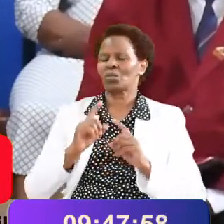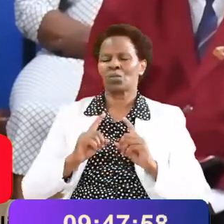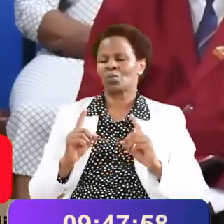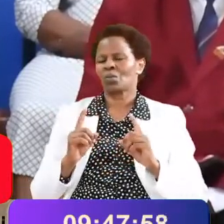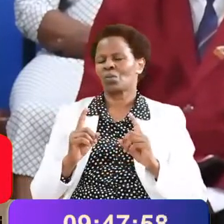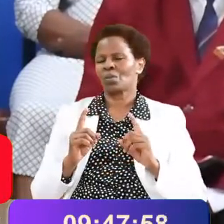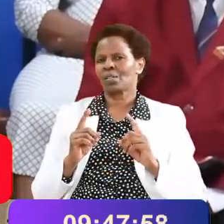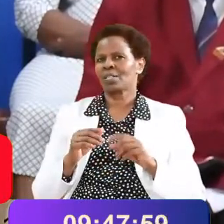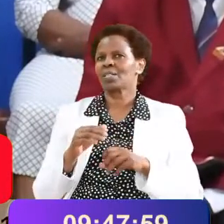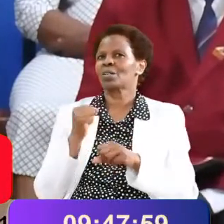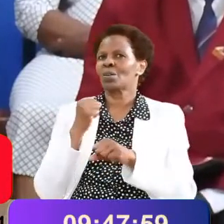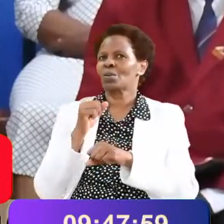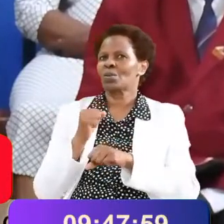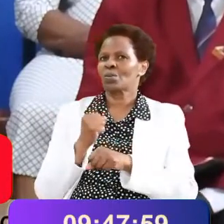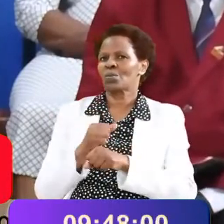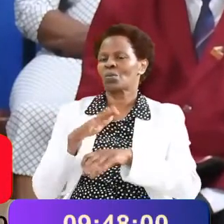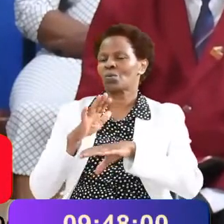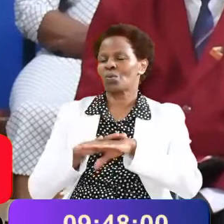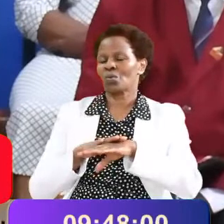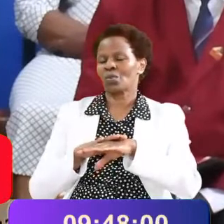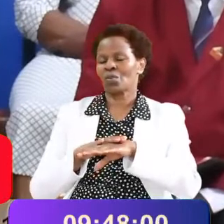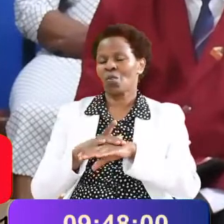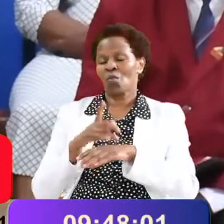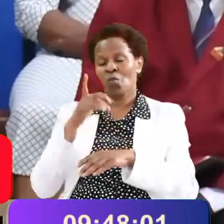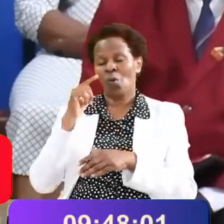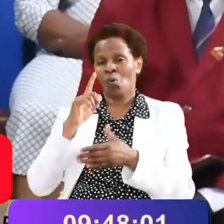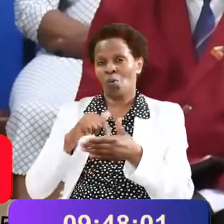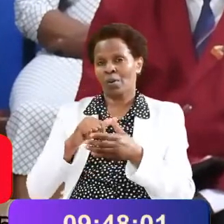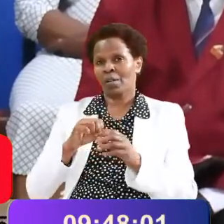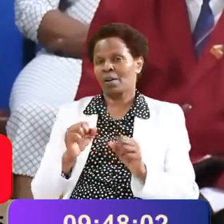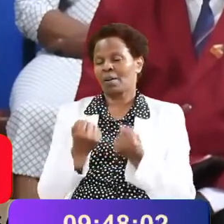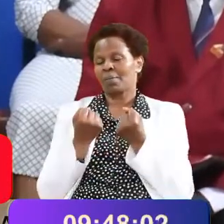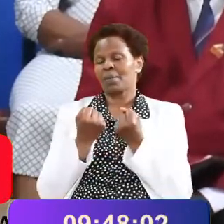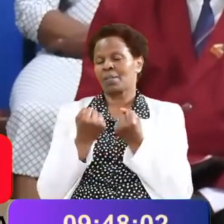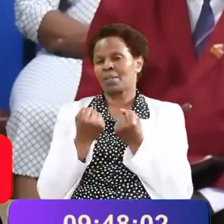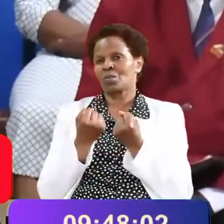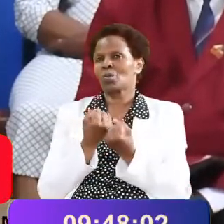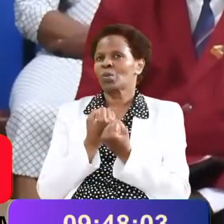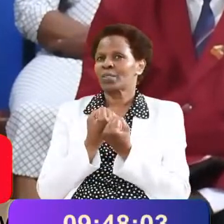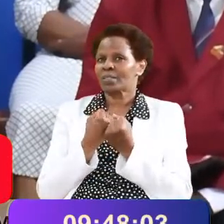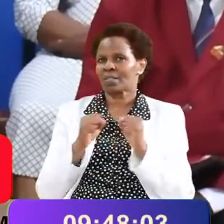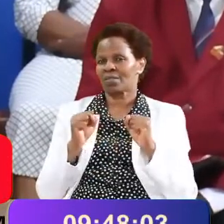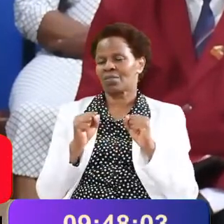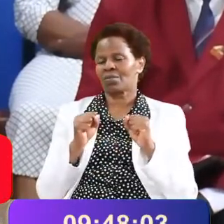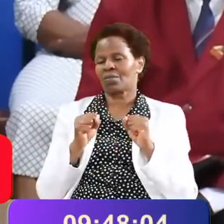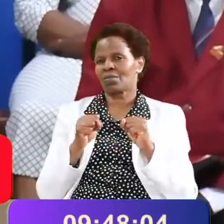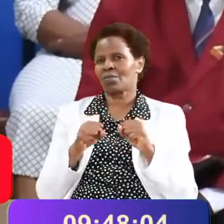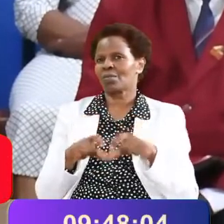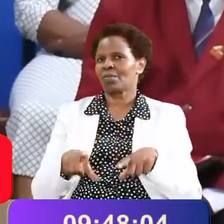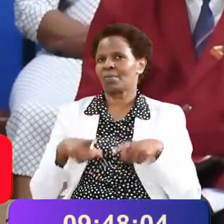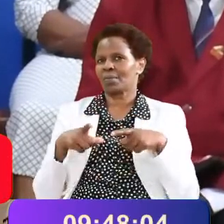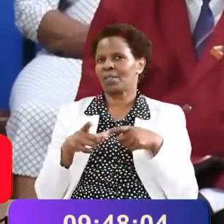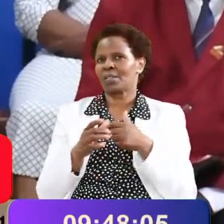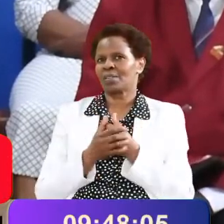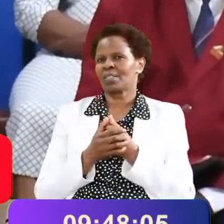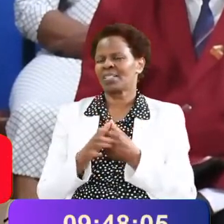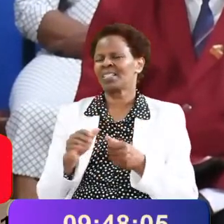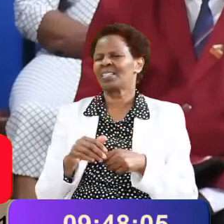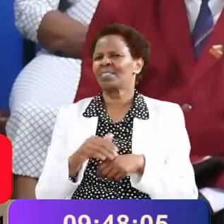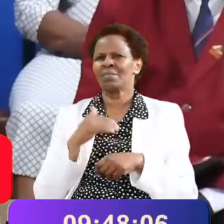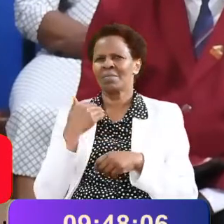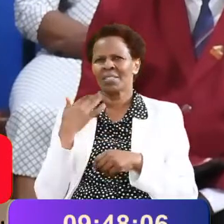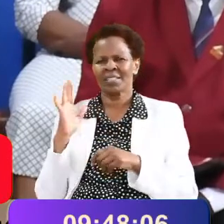it for good to do what is happening today, the saving of many lives. So I have no need for revenge. I am not bitter. I have